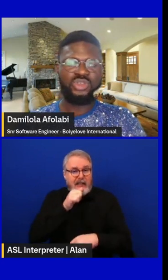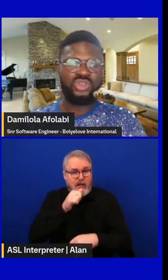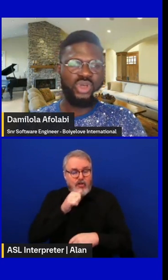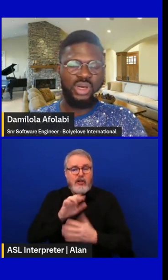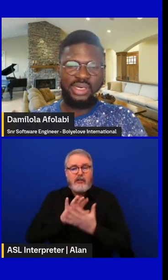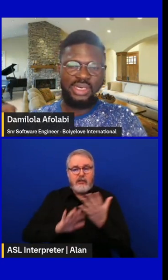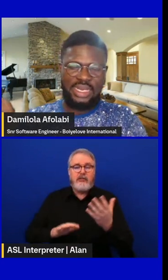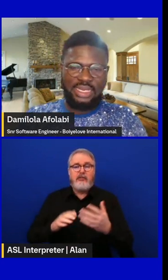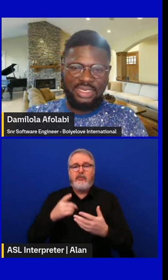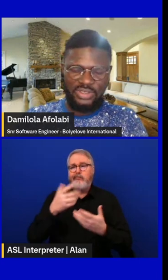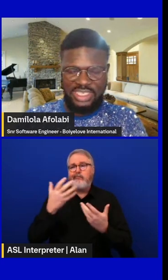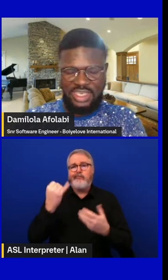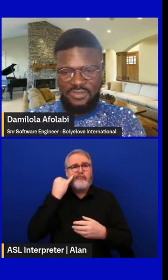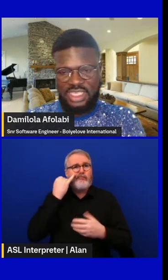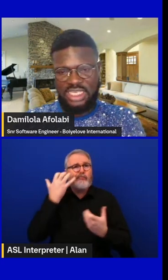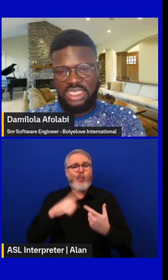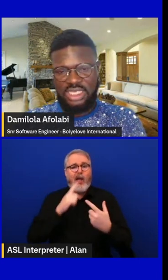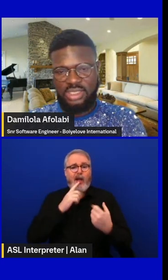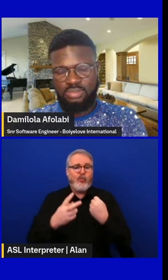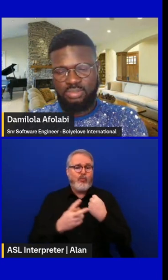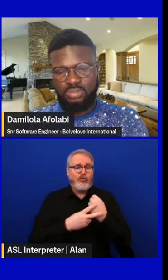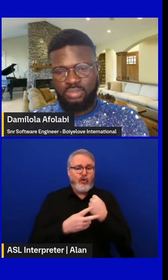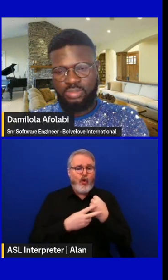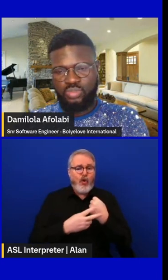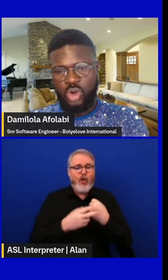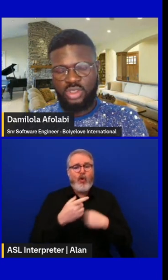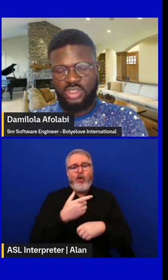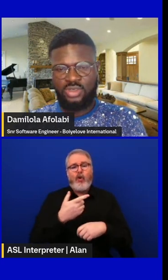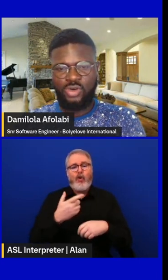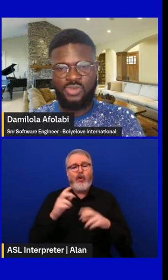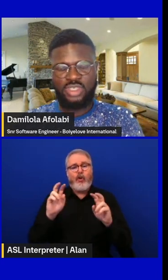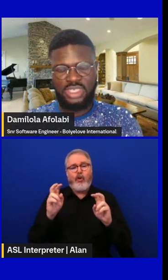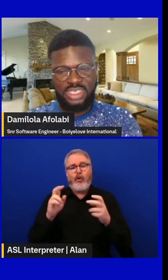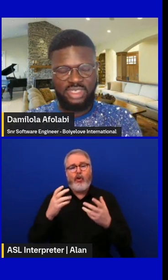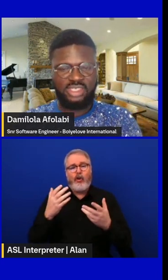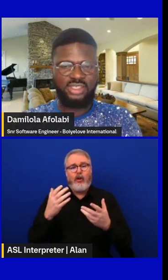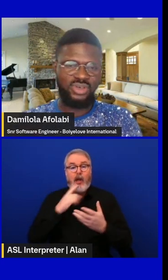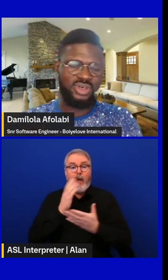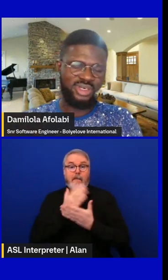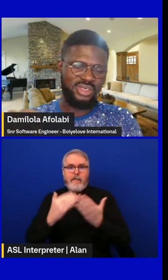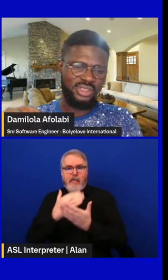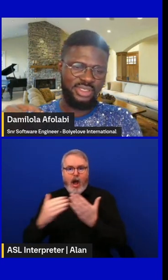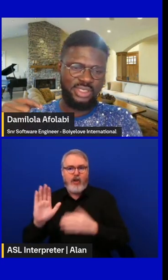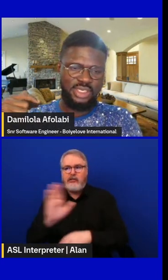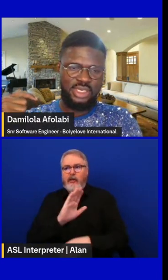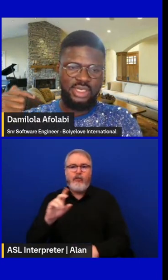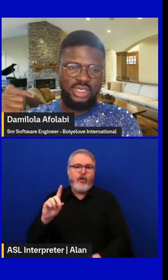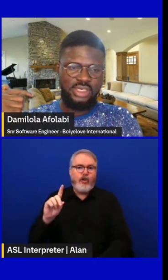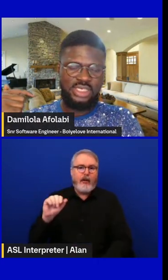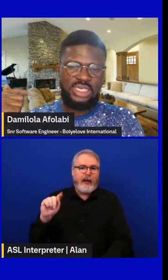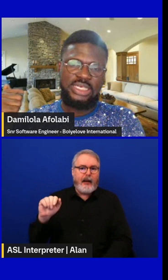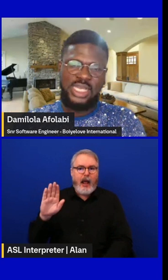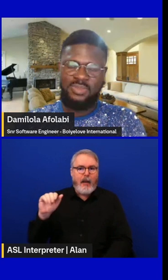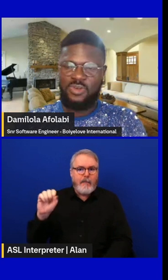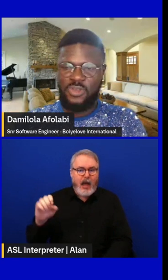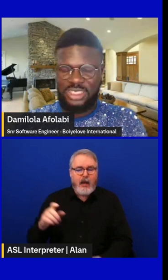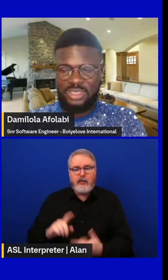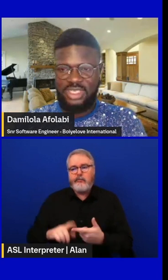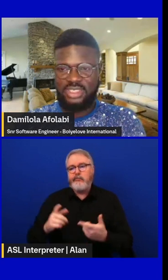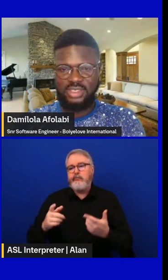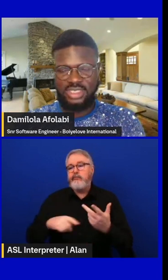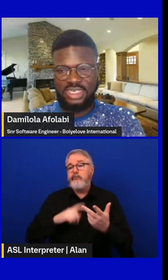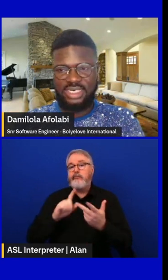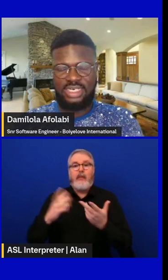So you want to store or save the port of your database or the name of